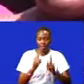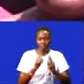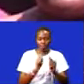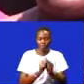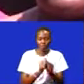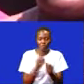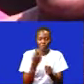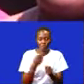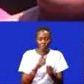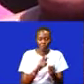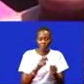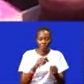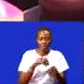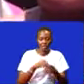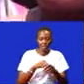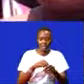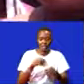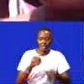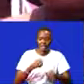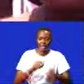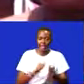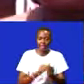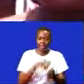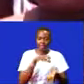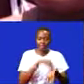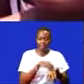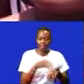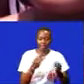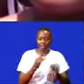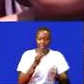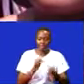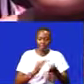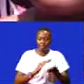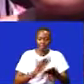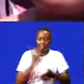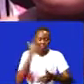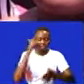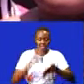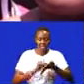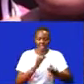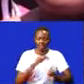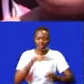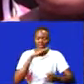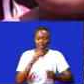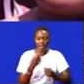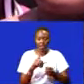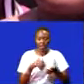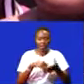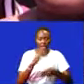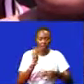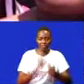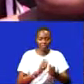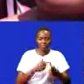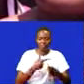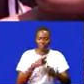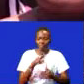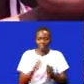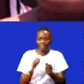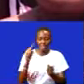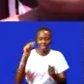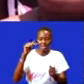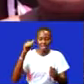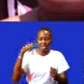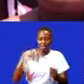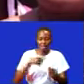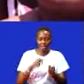chung'e kumoro amora. Koro jomoko maparo ni wuok mar jakom ne odhi oko kata ne odhi tiyo oko ni nafas moro dong makoro